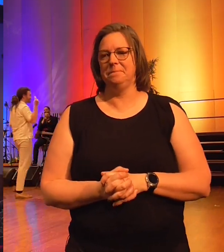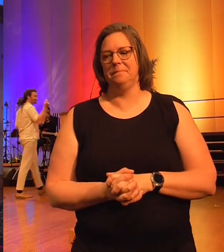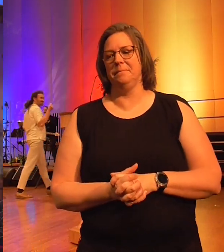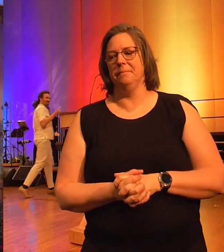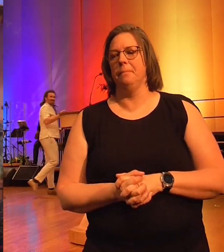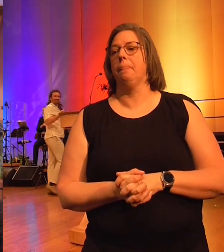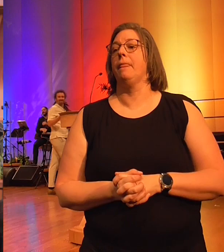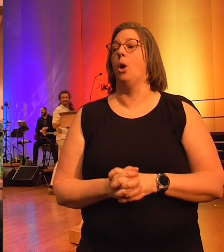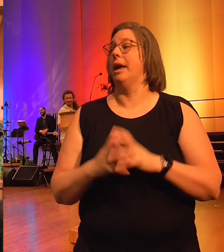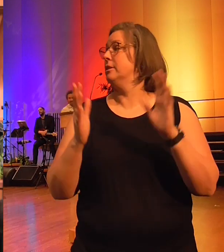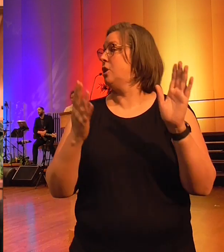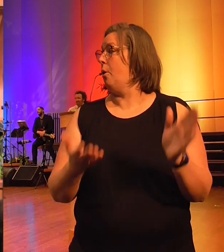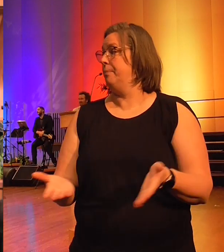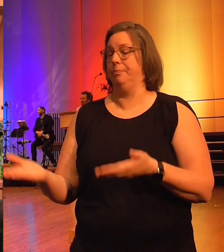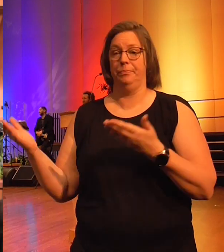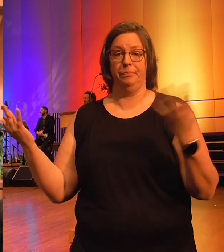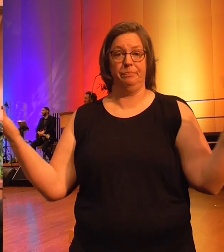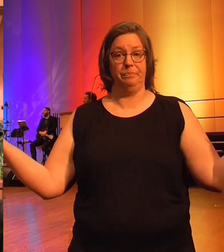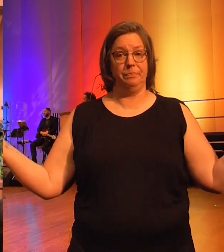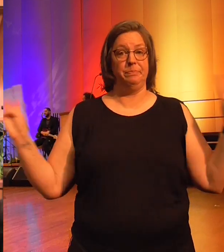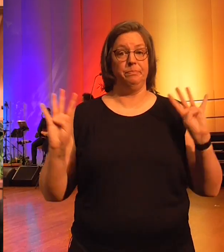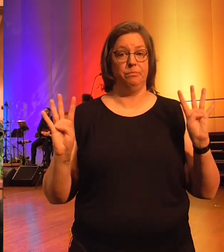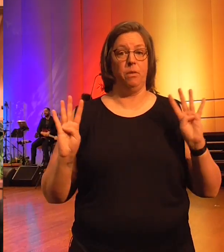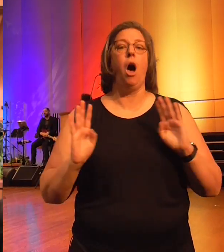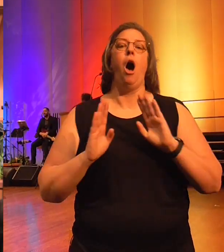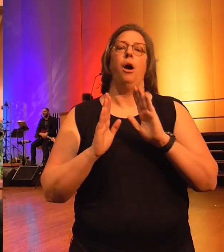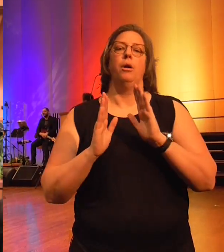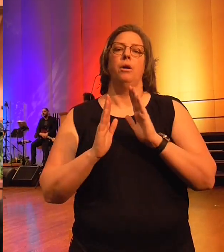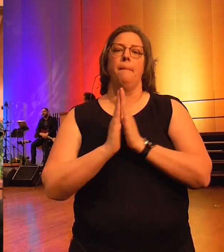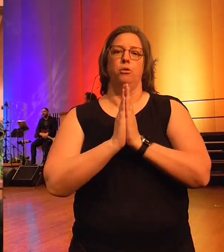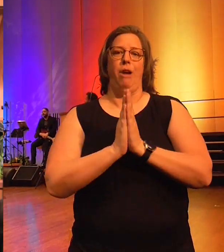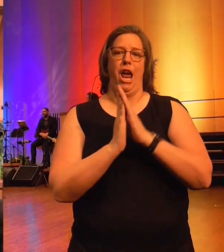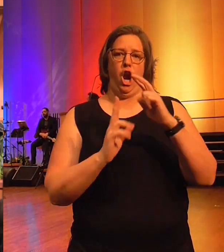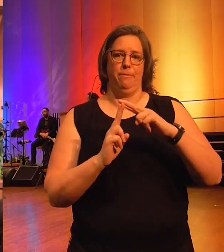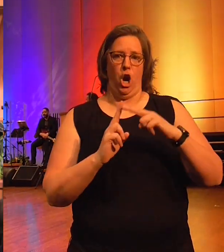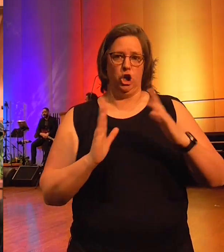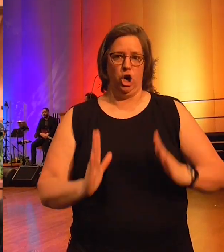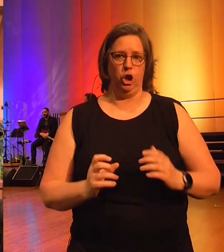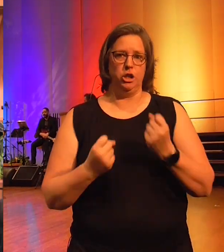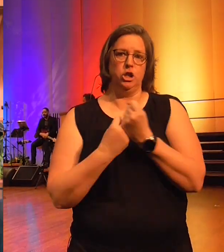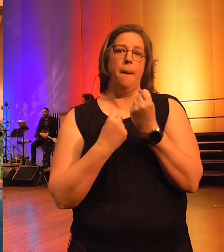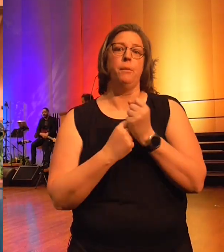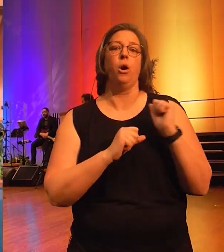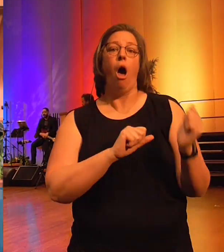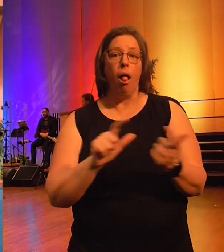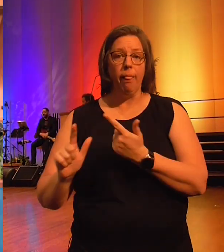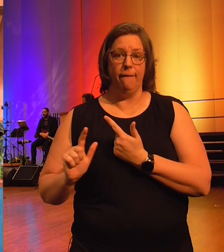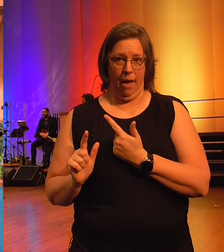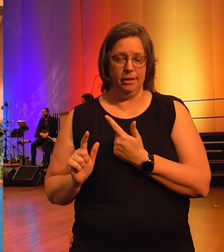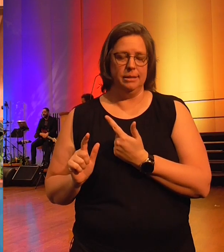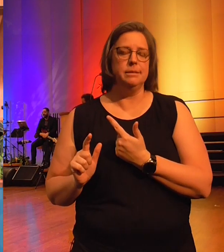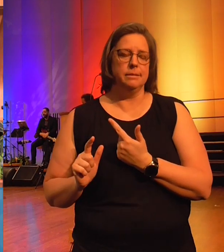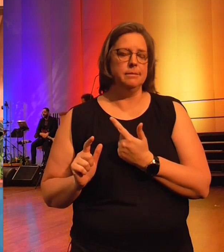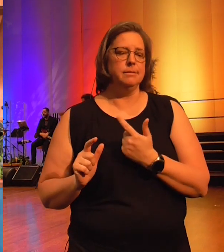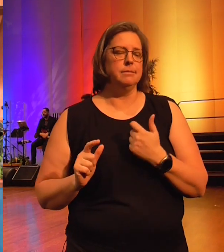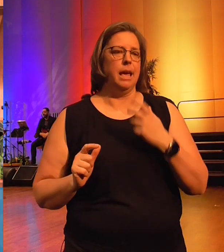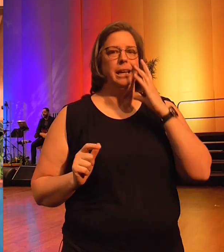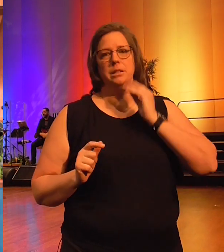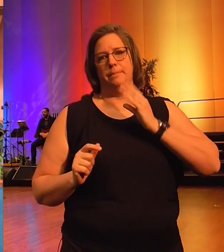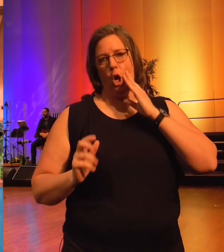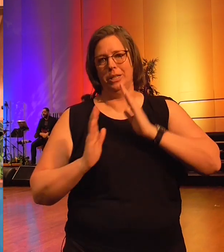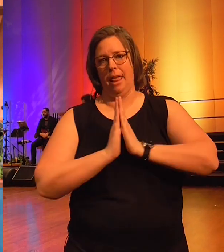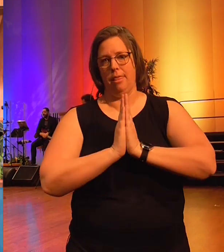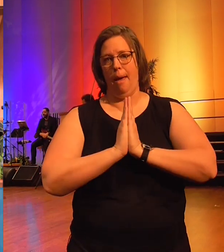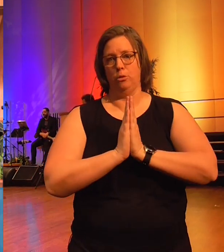These wonderful people down front, our practitioner prayer partners, are here to support us all in experiencing prayerfulness. That also